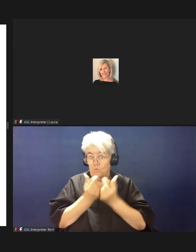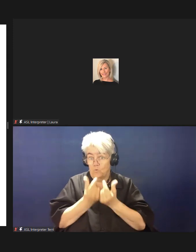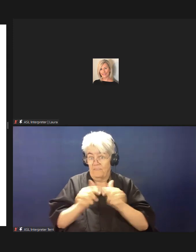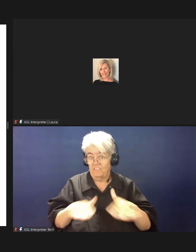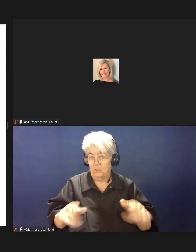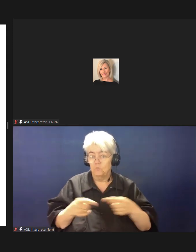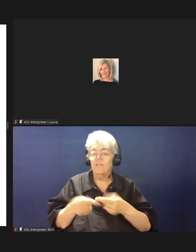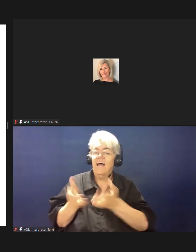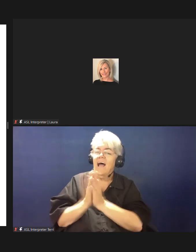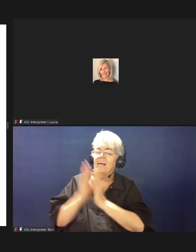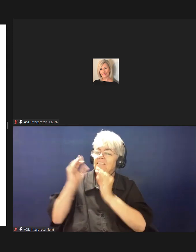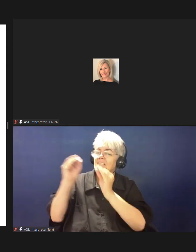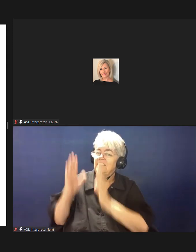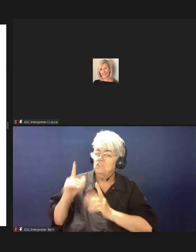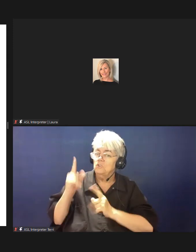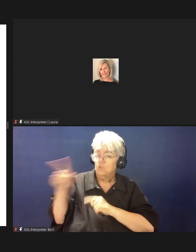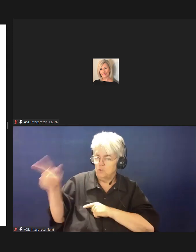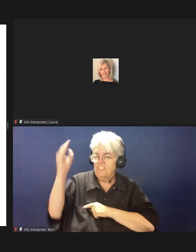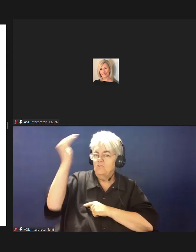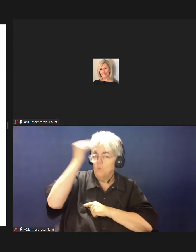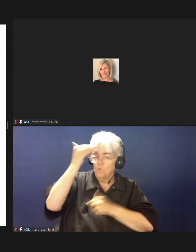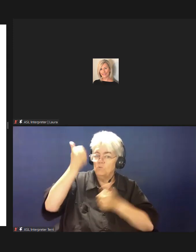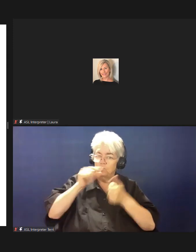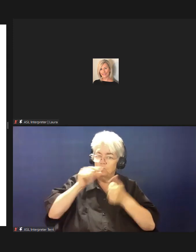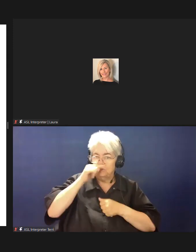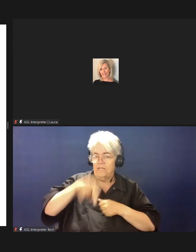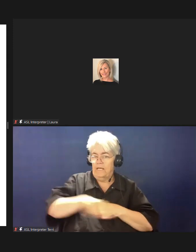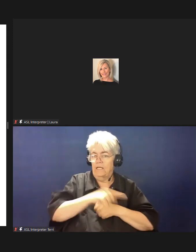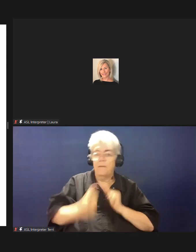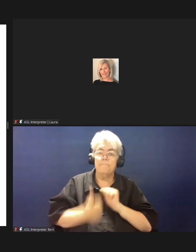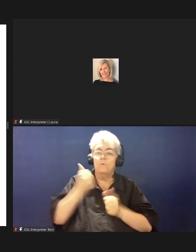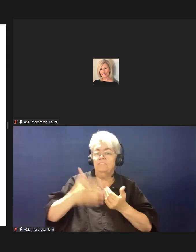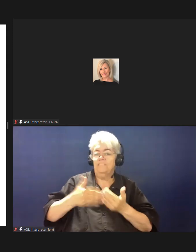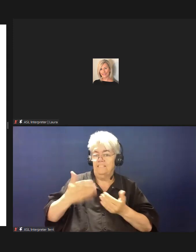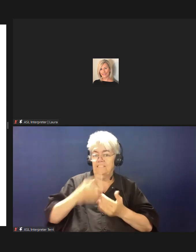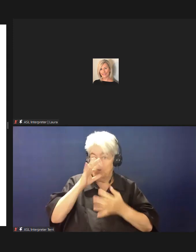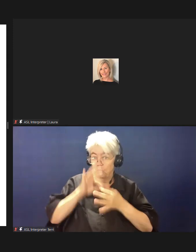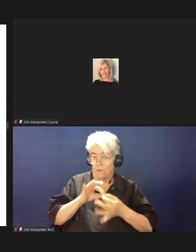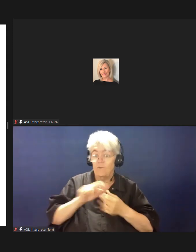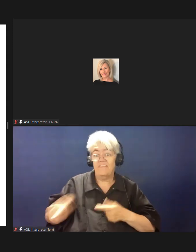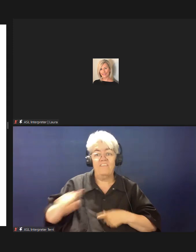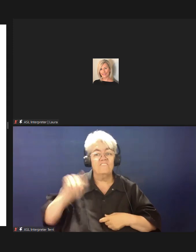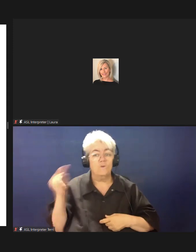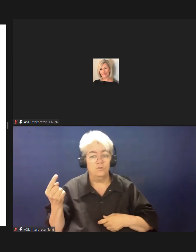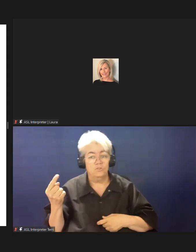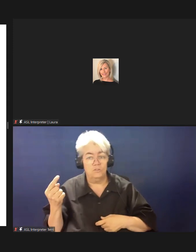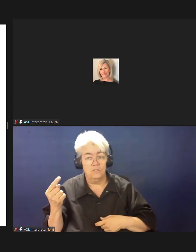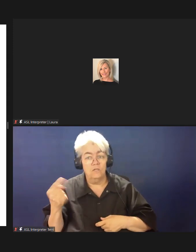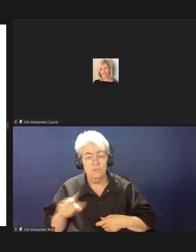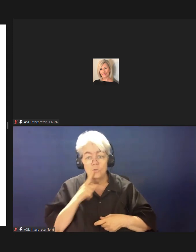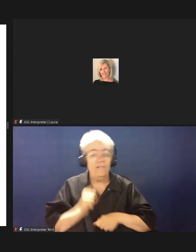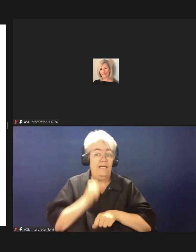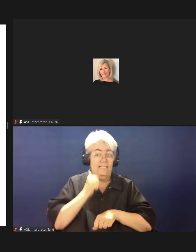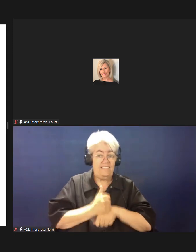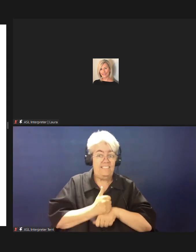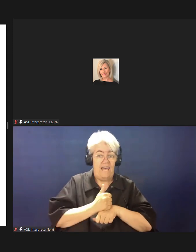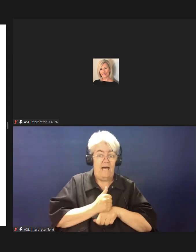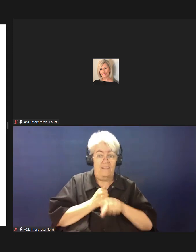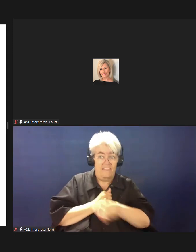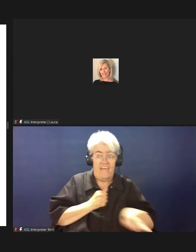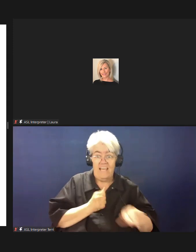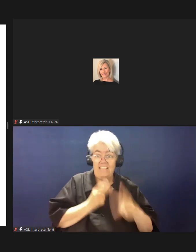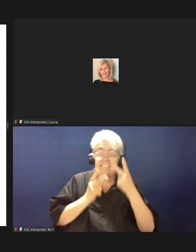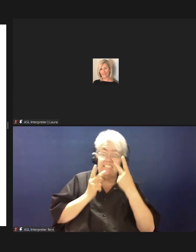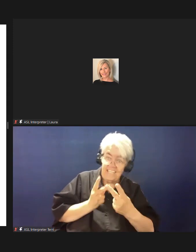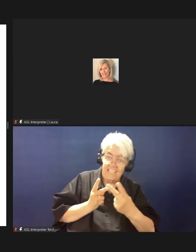teacher for suggestions about which child might be the most cooperative and should be screened first, so that we can set that good example and